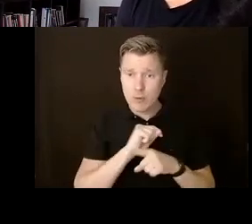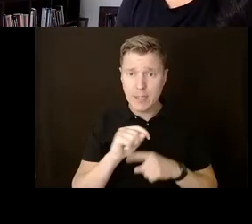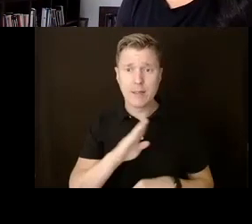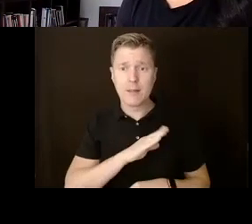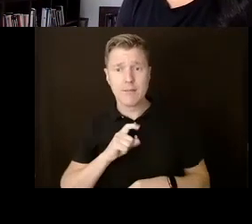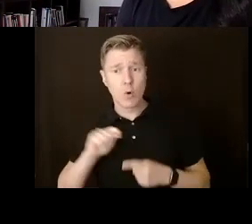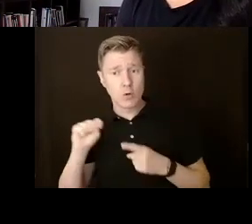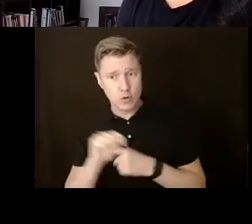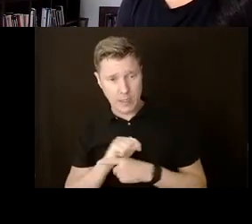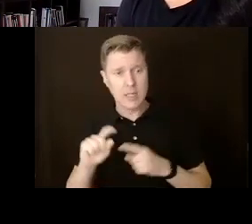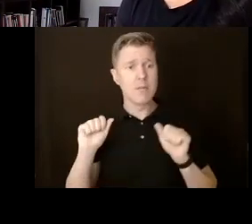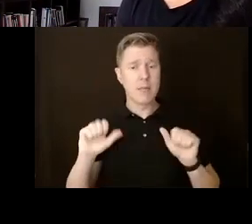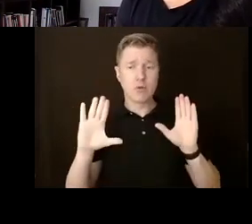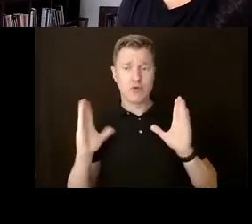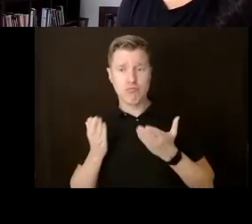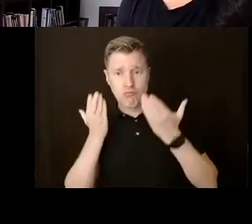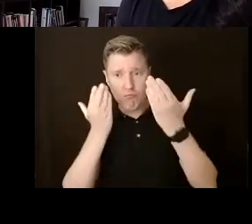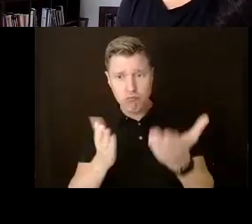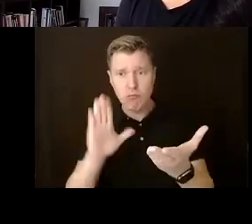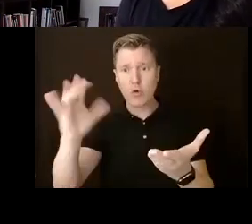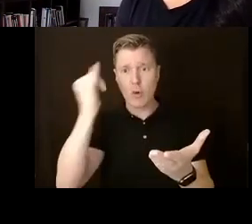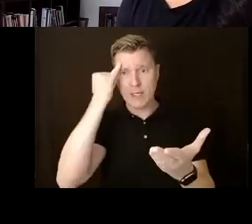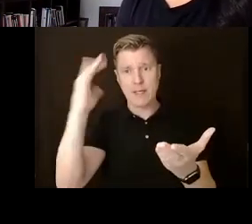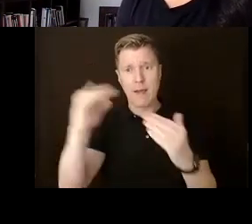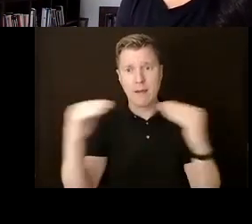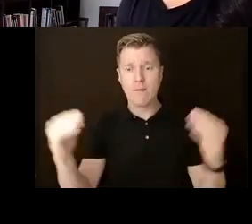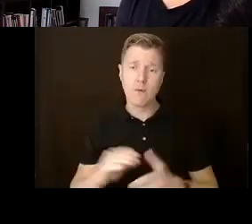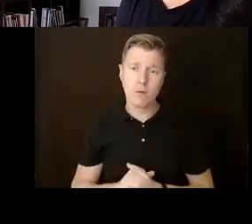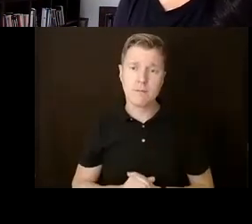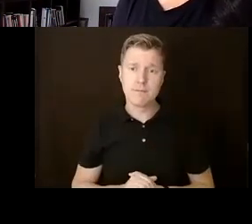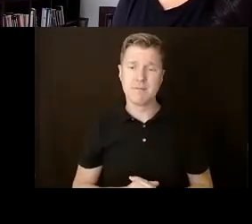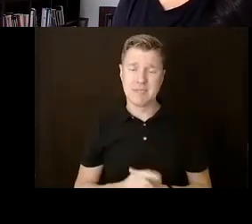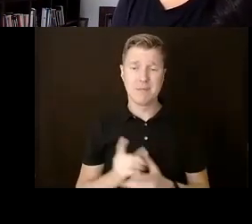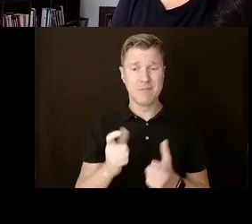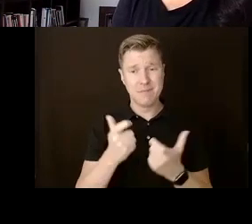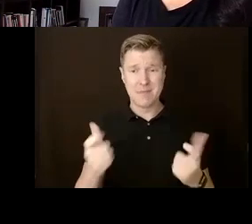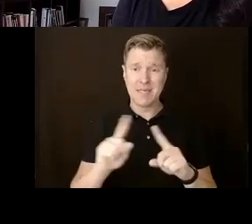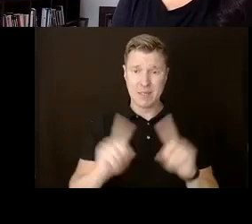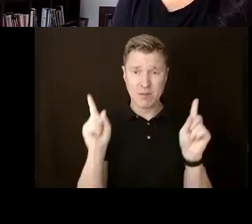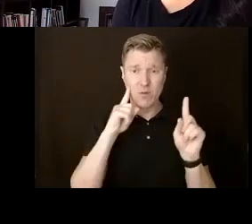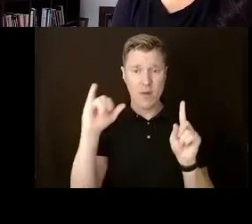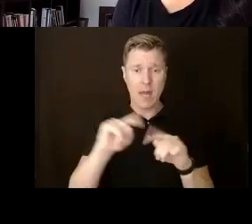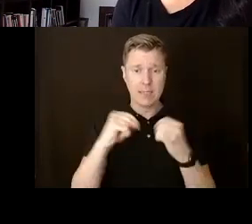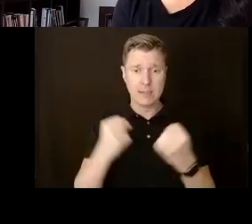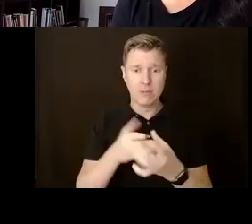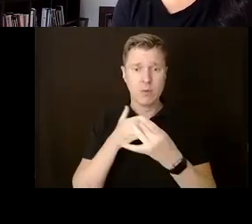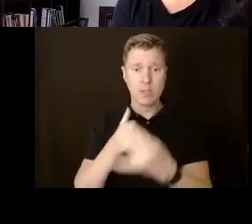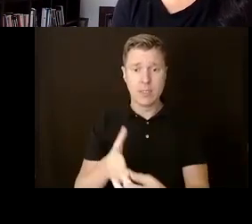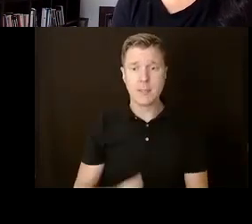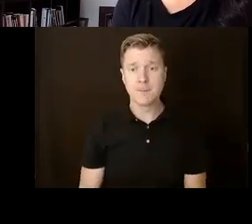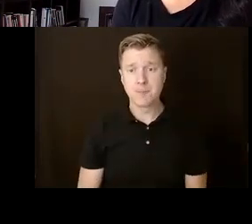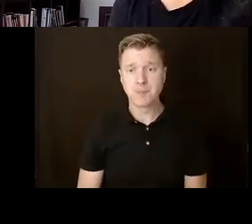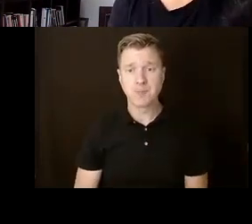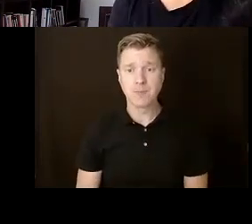and then be able to bring your ideas at that level. It makes such a huge difference for that team that you would be leading.